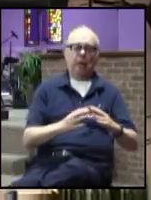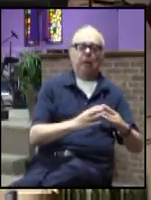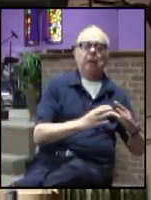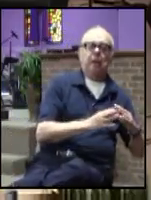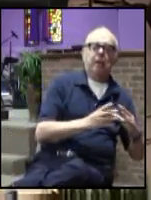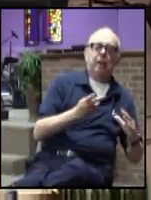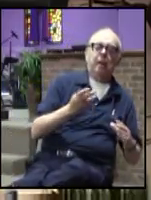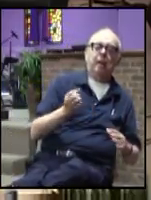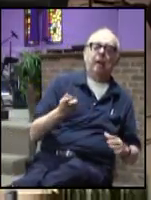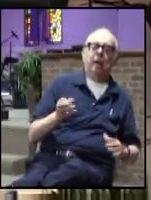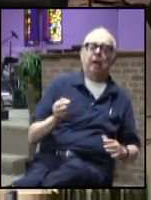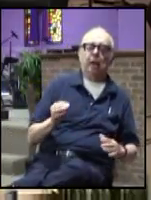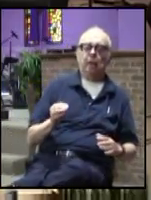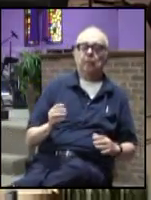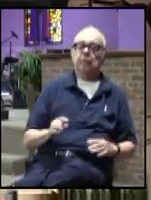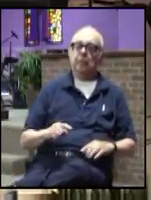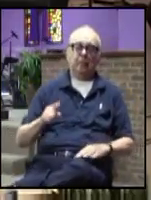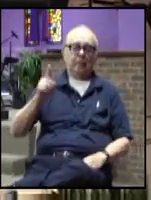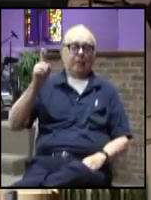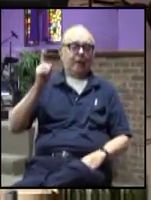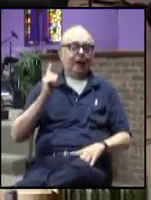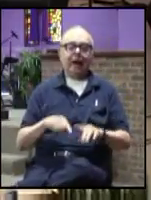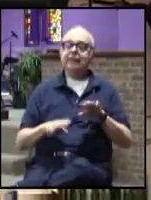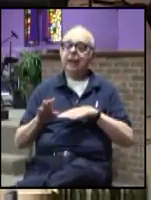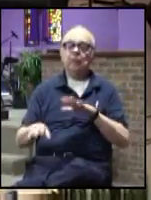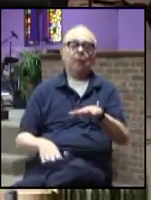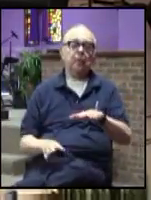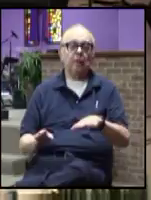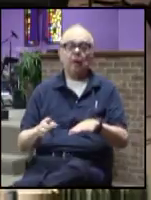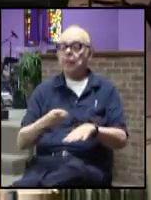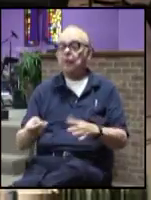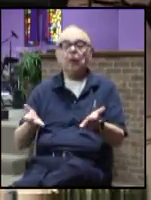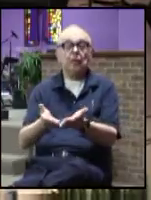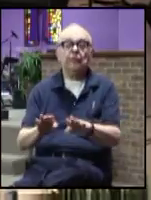Helium would float. These are there. I can't walk